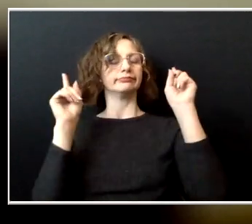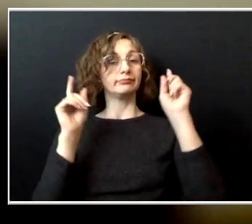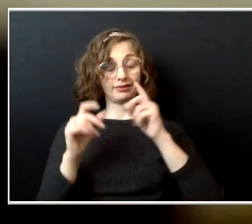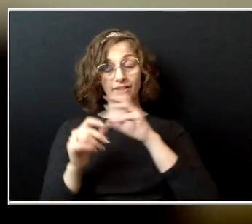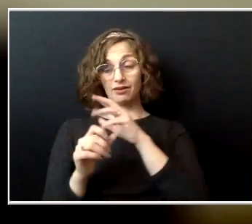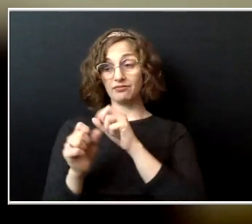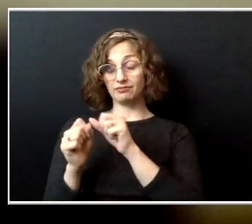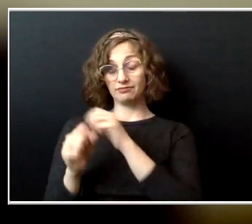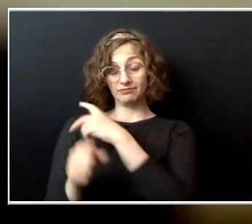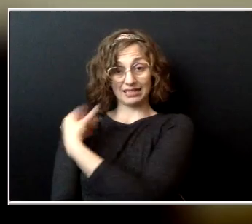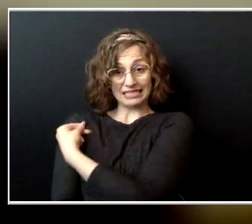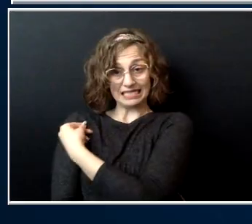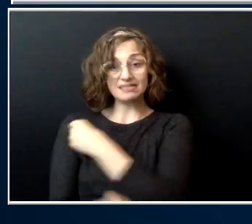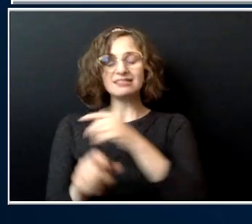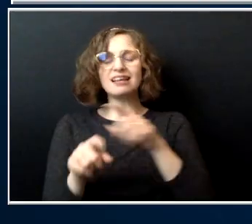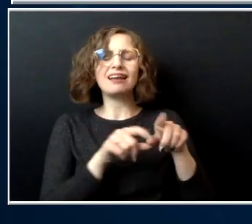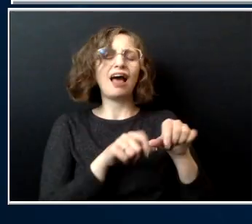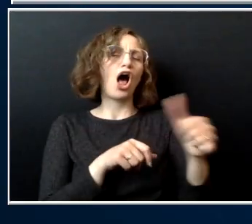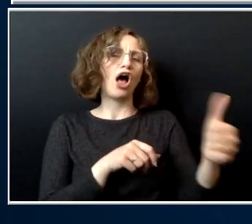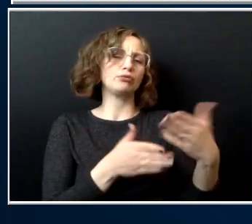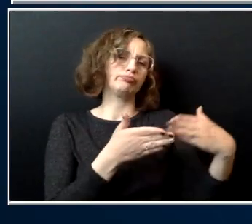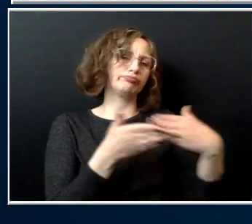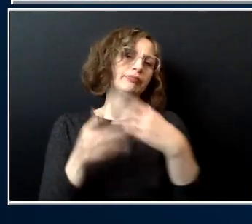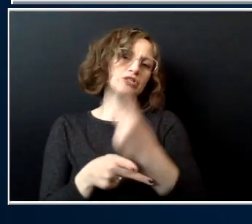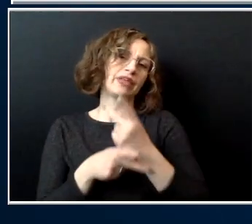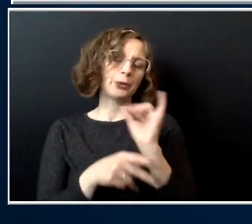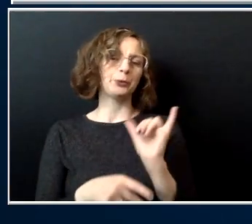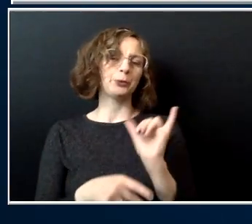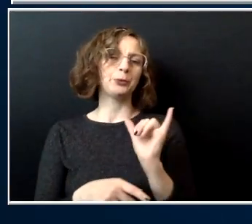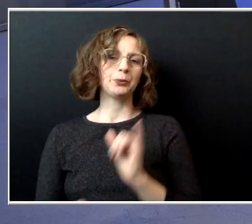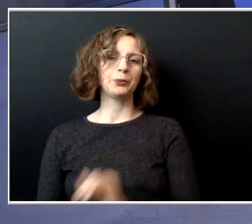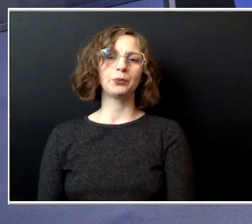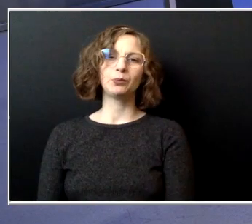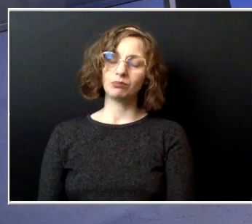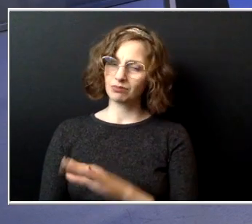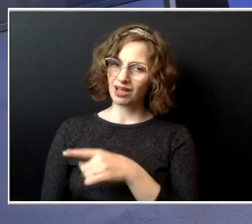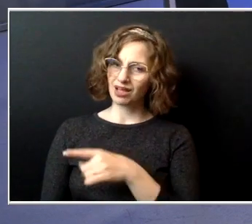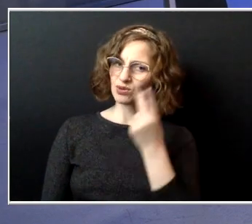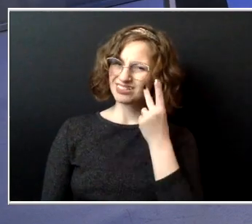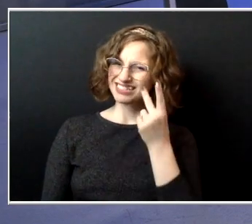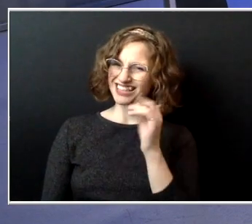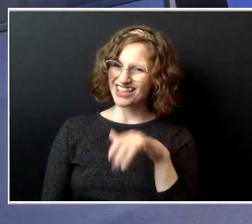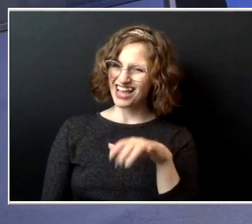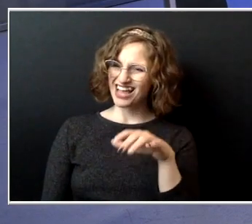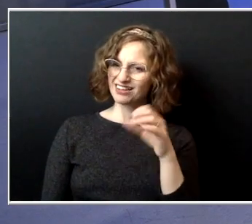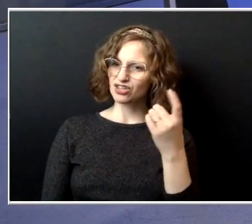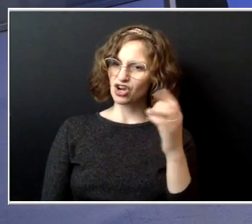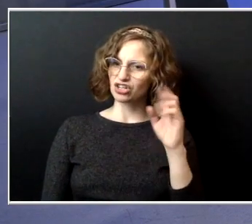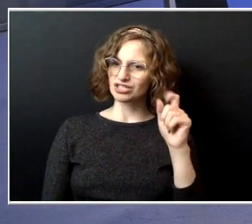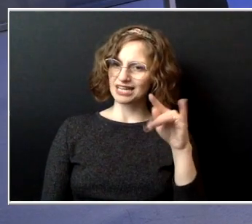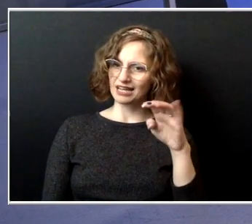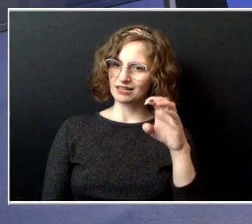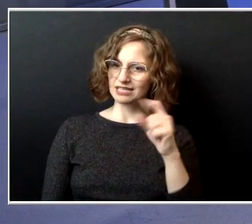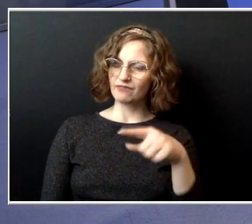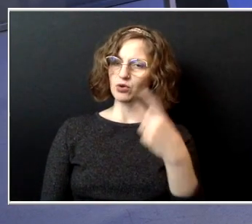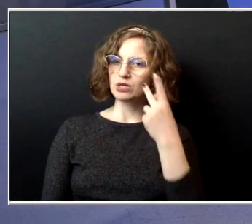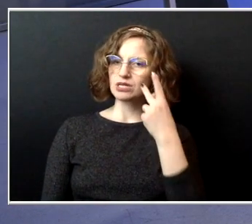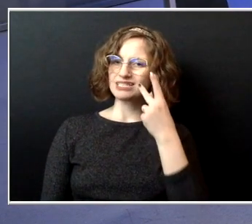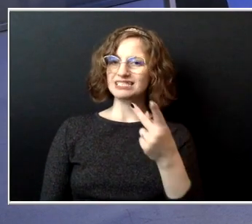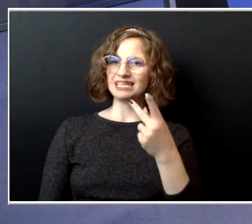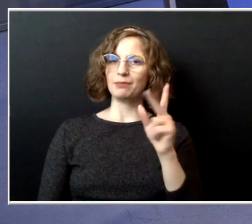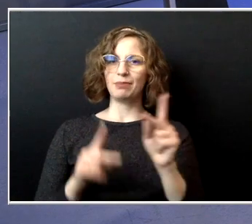aspects of care as well. Yeah, but Dr. Stites, have you seen this kind of loss of confidence in vaccination at Vibrant too amongst